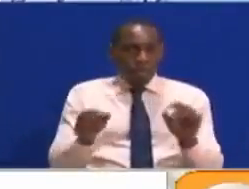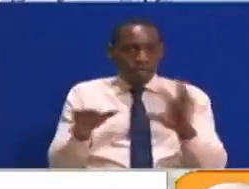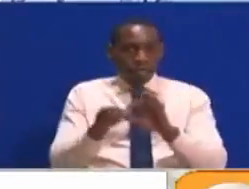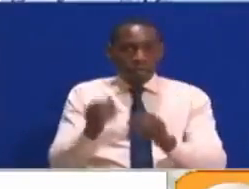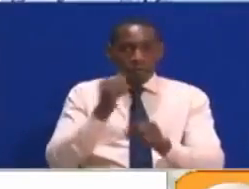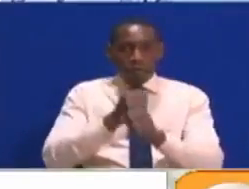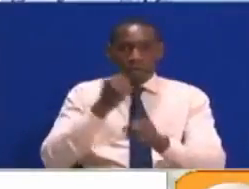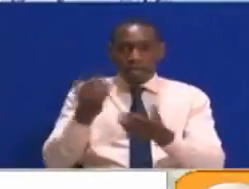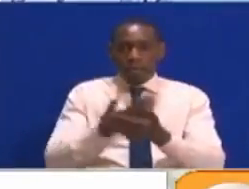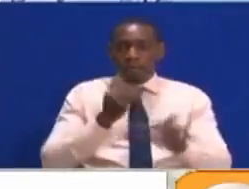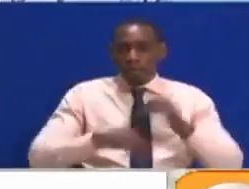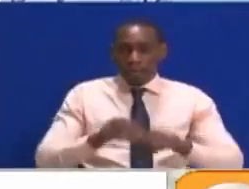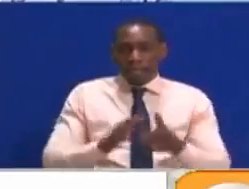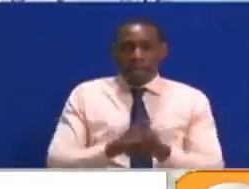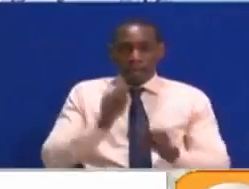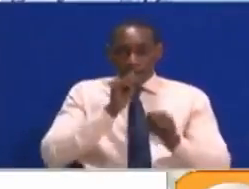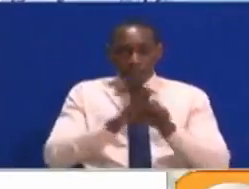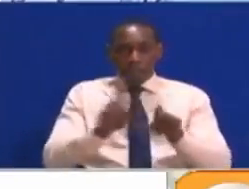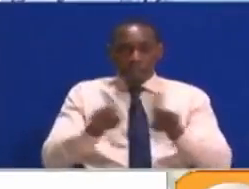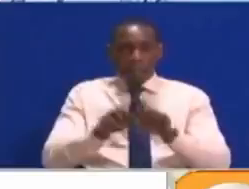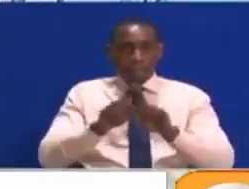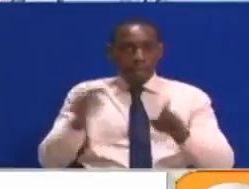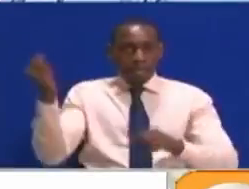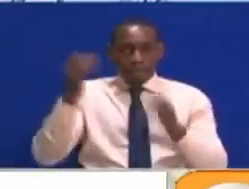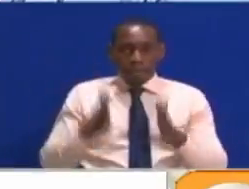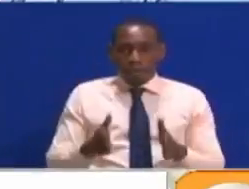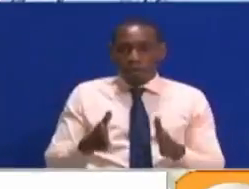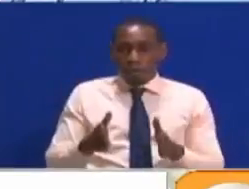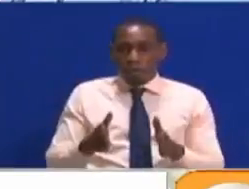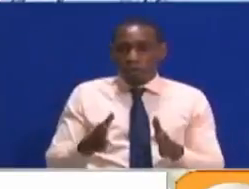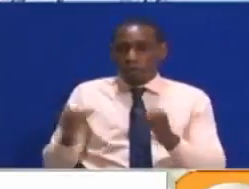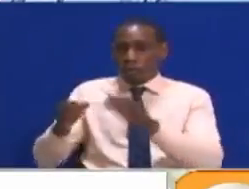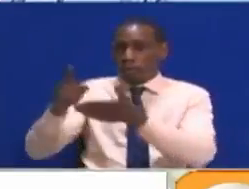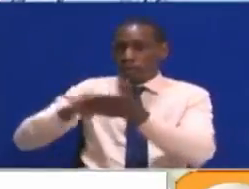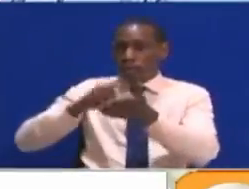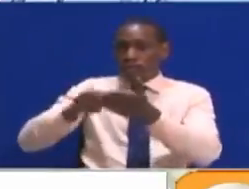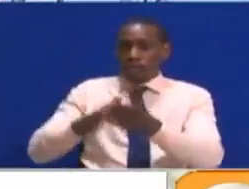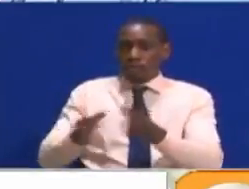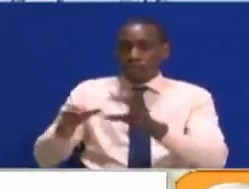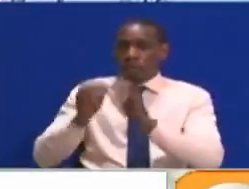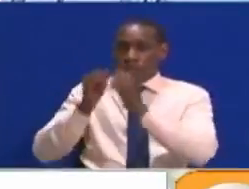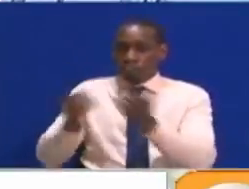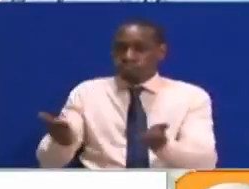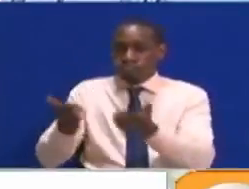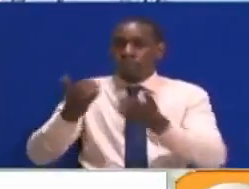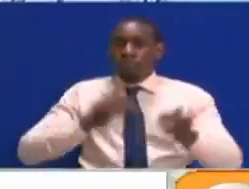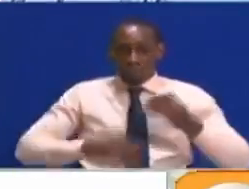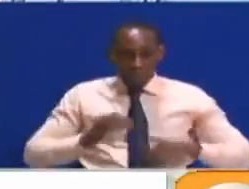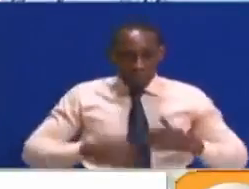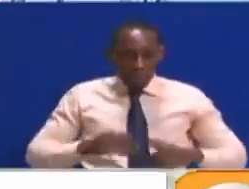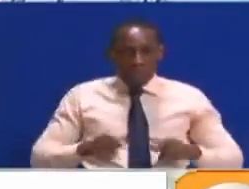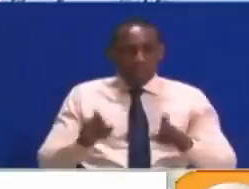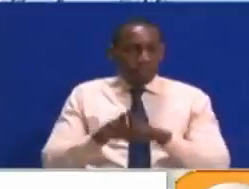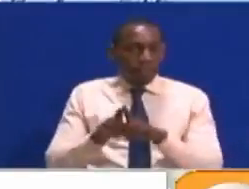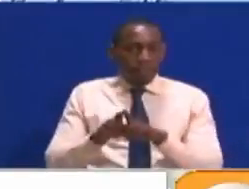against corruption as promised. Instead, the political class stands accused tonight of ganging up to encourage corruption,